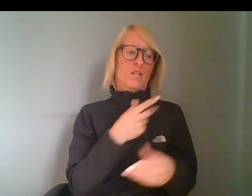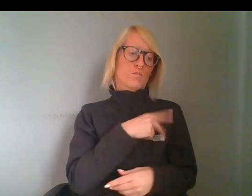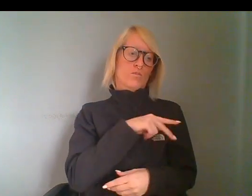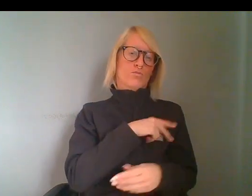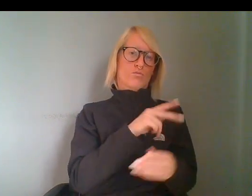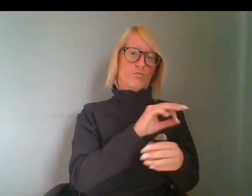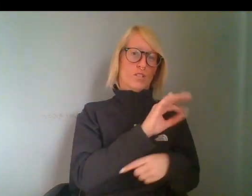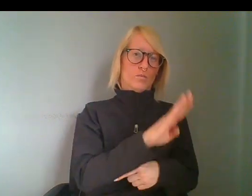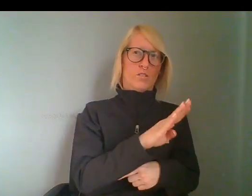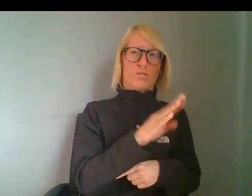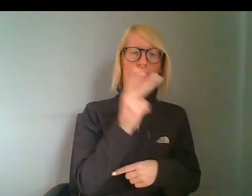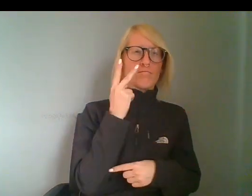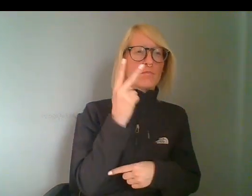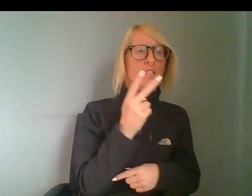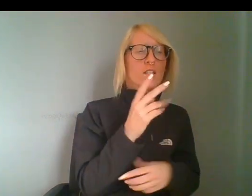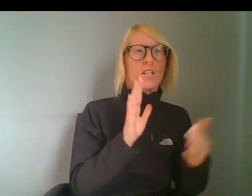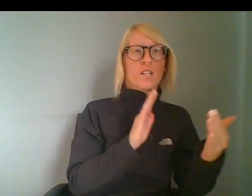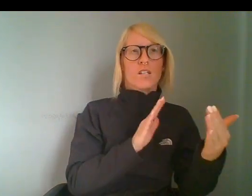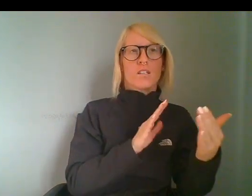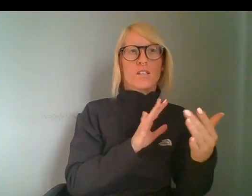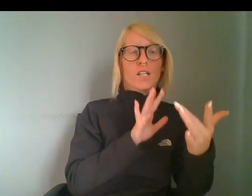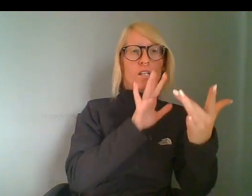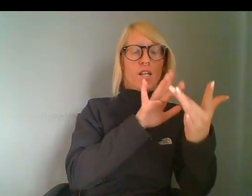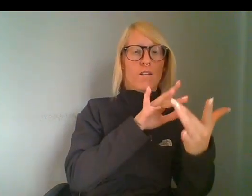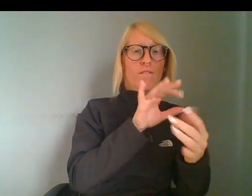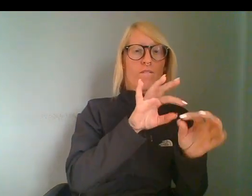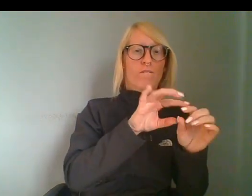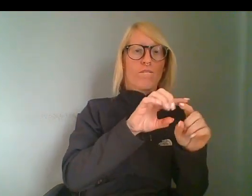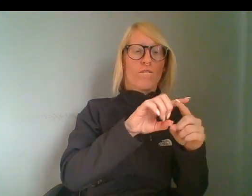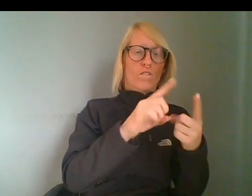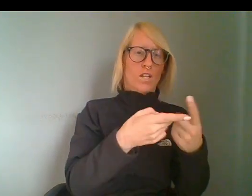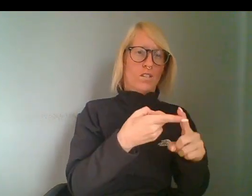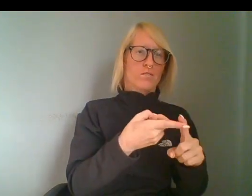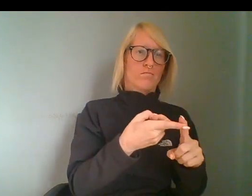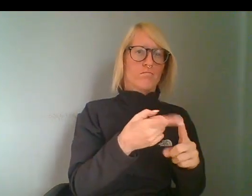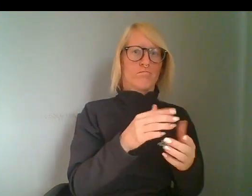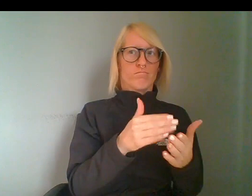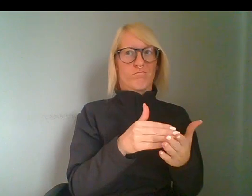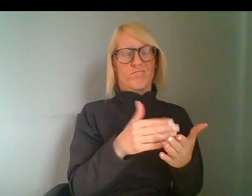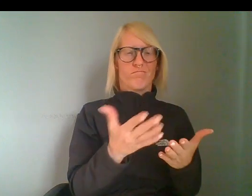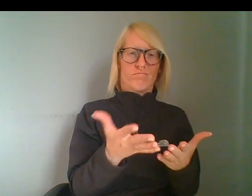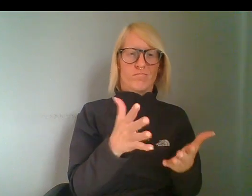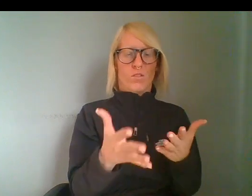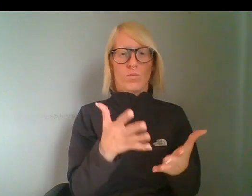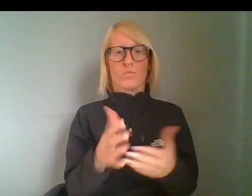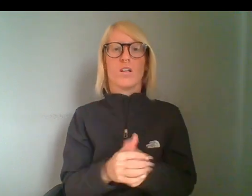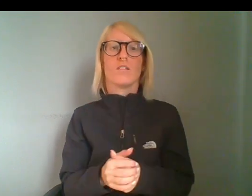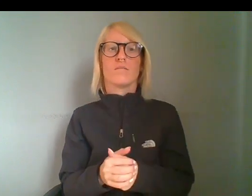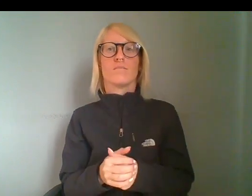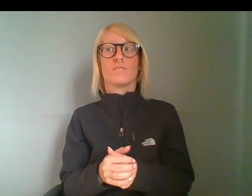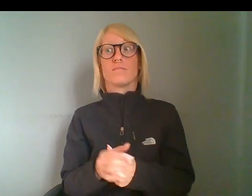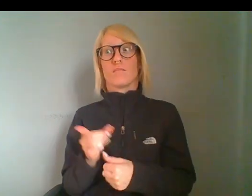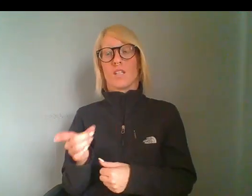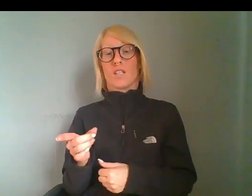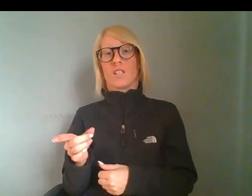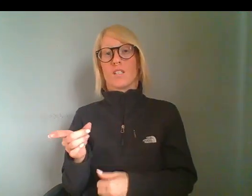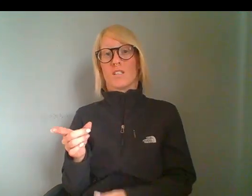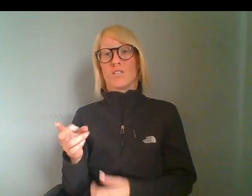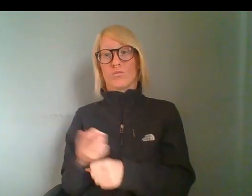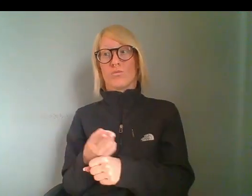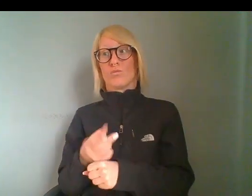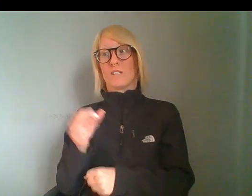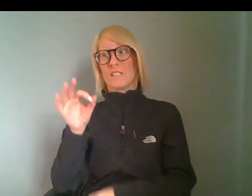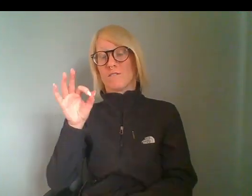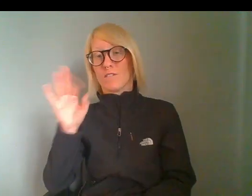my boss, George Stevens, his account, we want that all over the place because he's using Facebook as a nonprofit